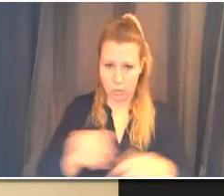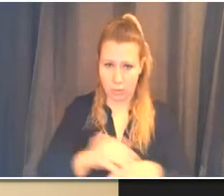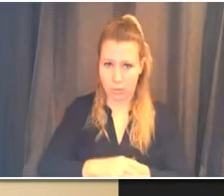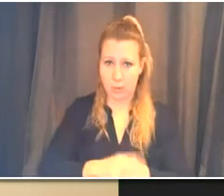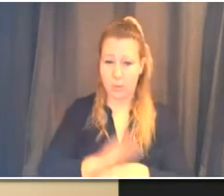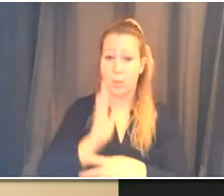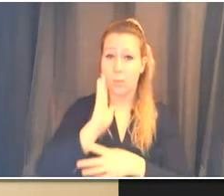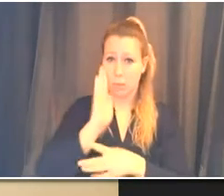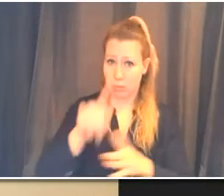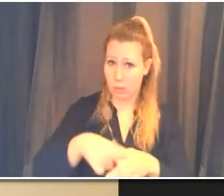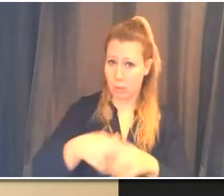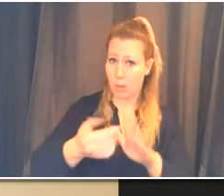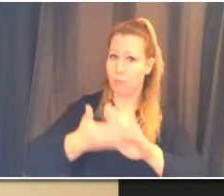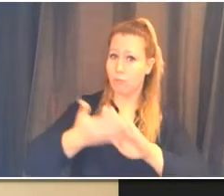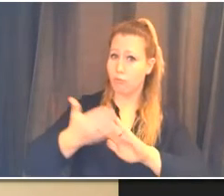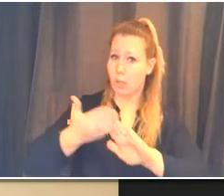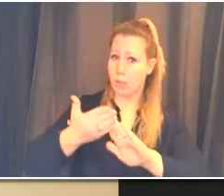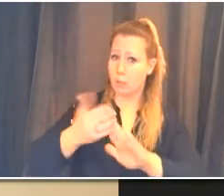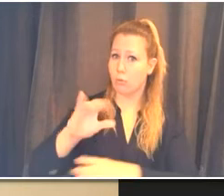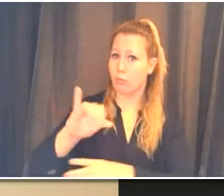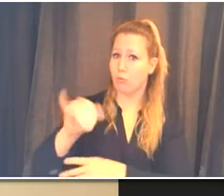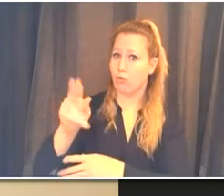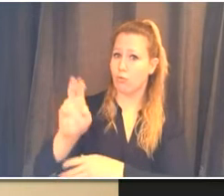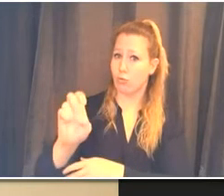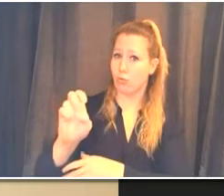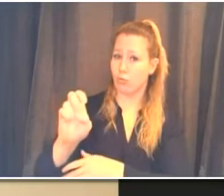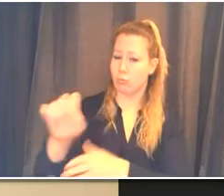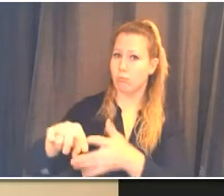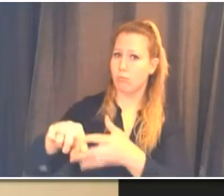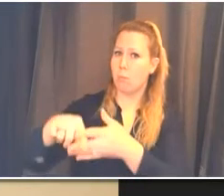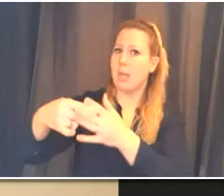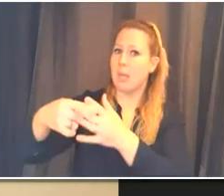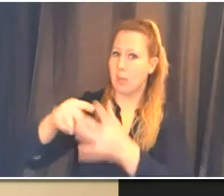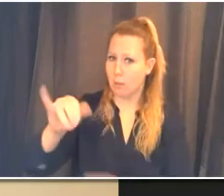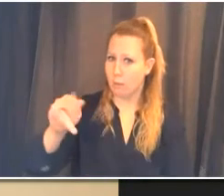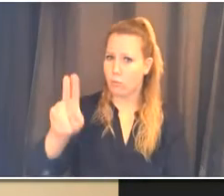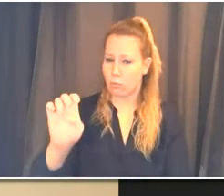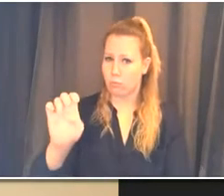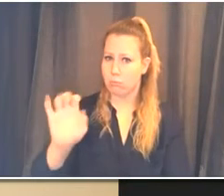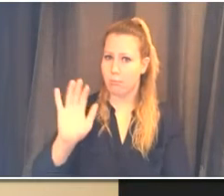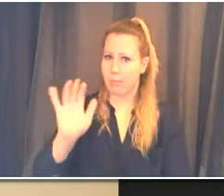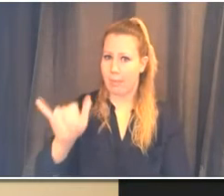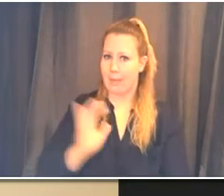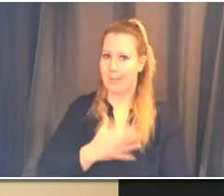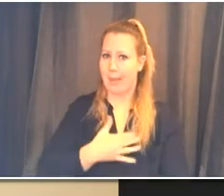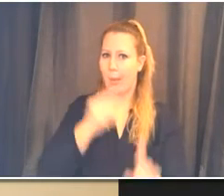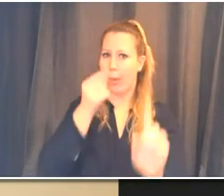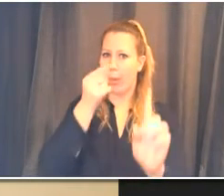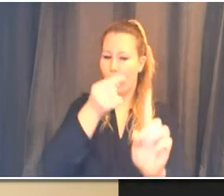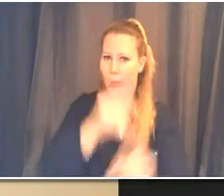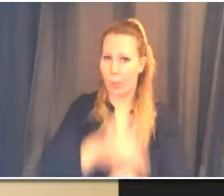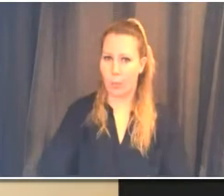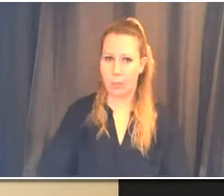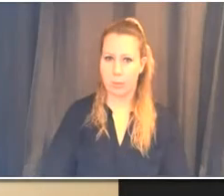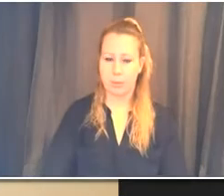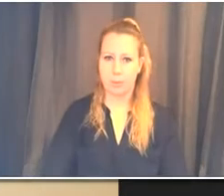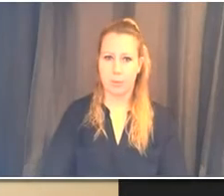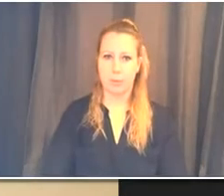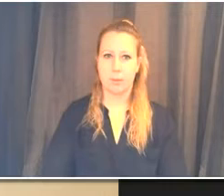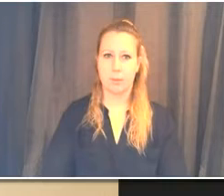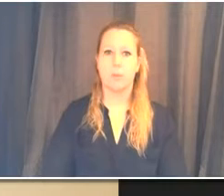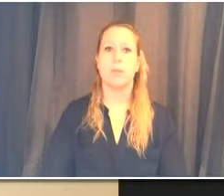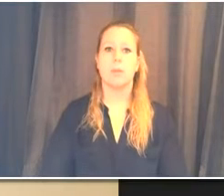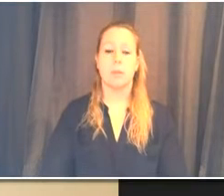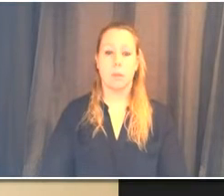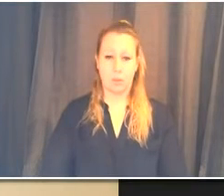certainly but do you think there are any alternatives uh possible until Tex 911 comes to on